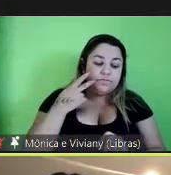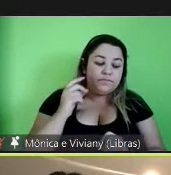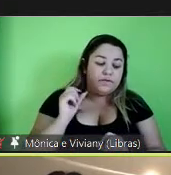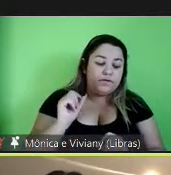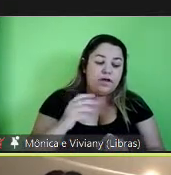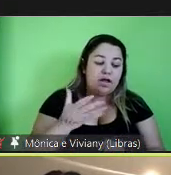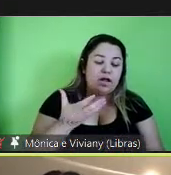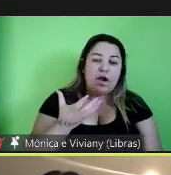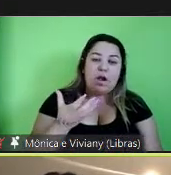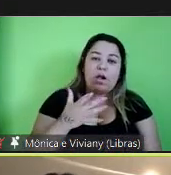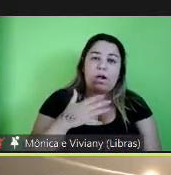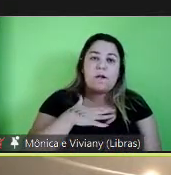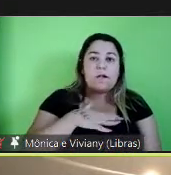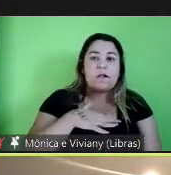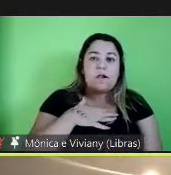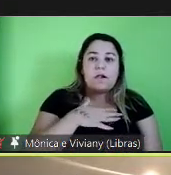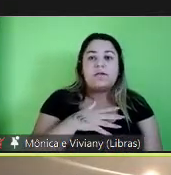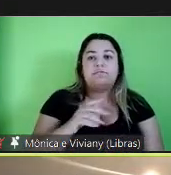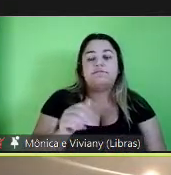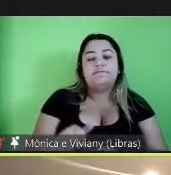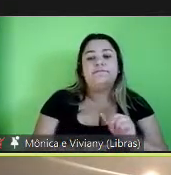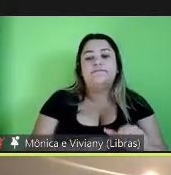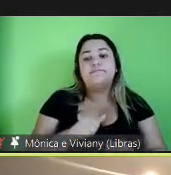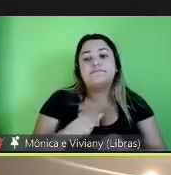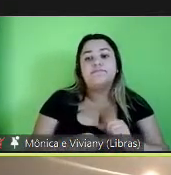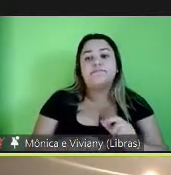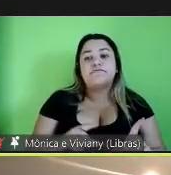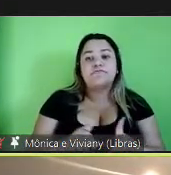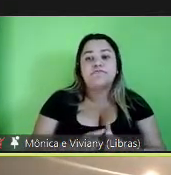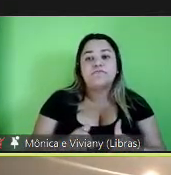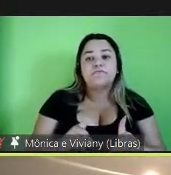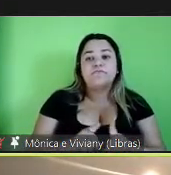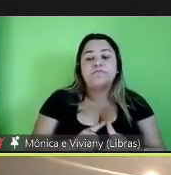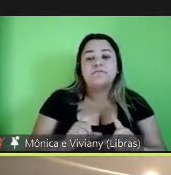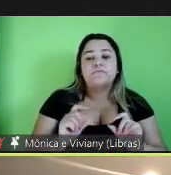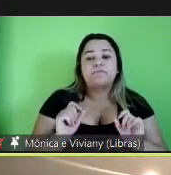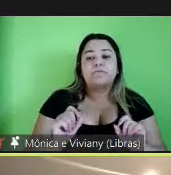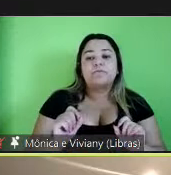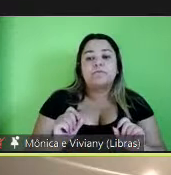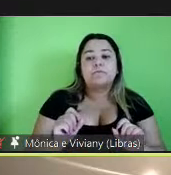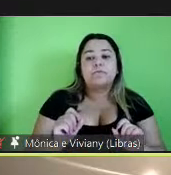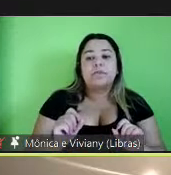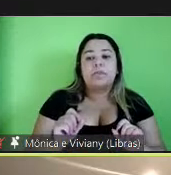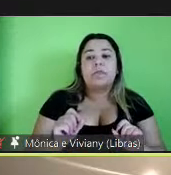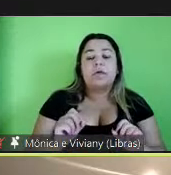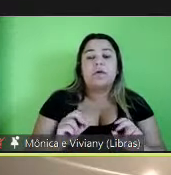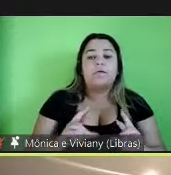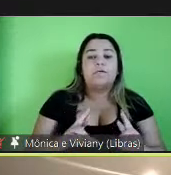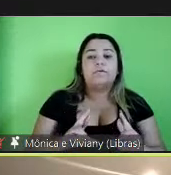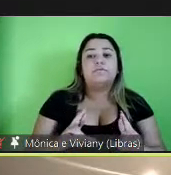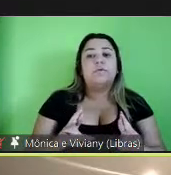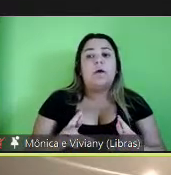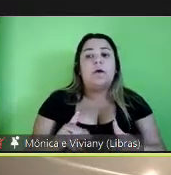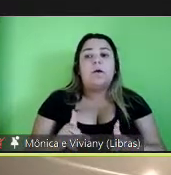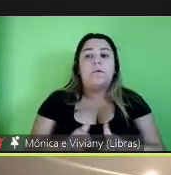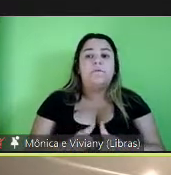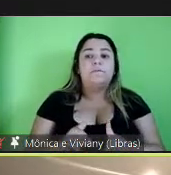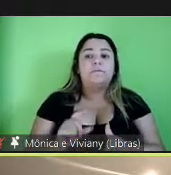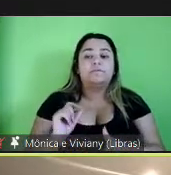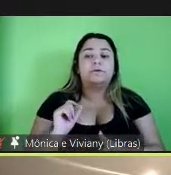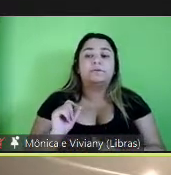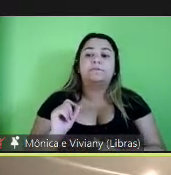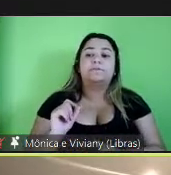in terms of the system approach work was quite heavy going in places, and it was making some of the concepts,